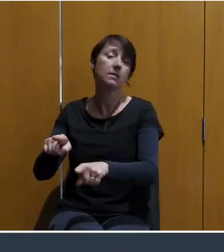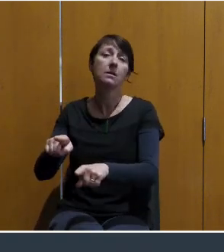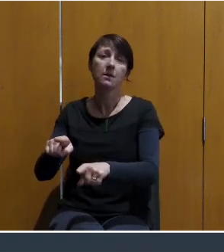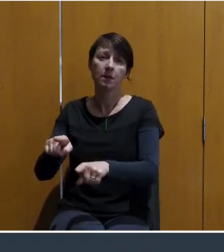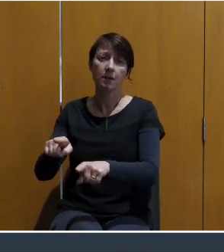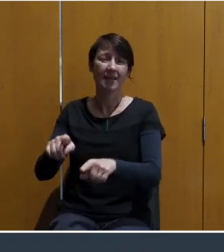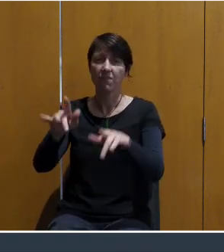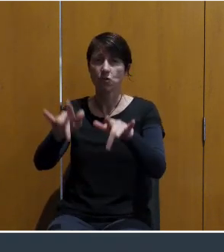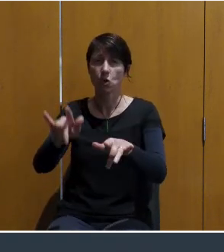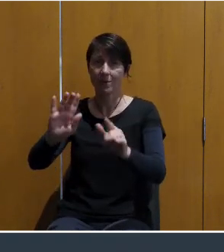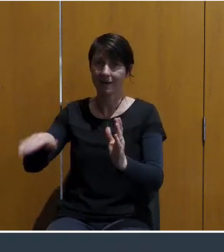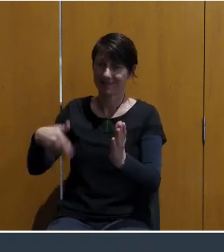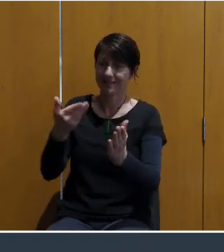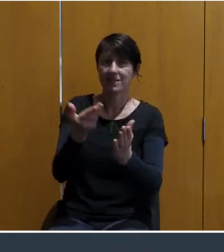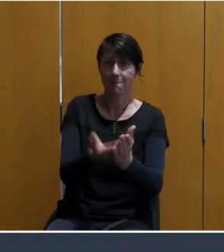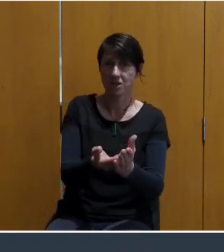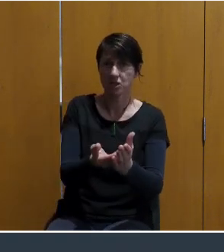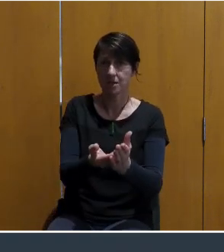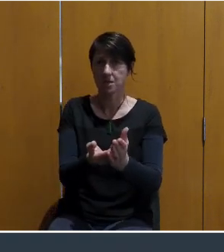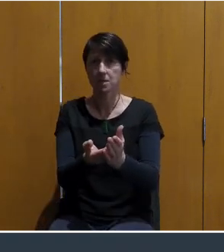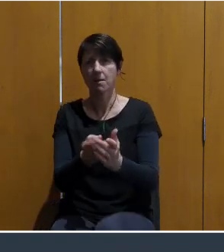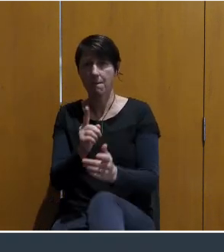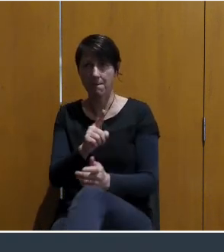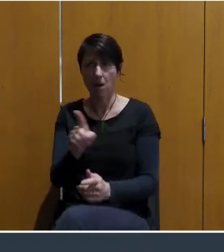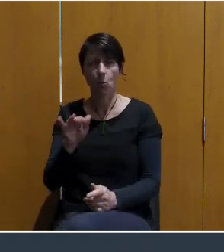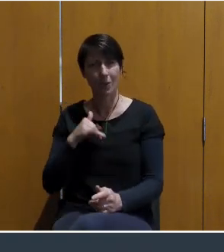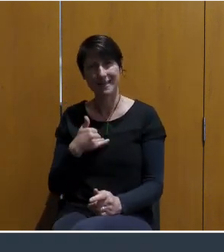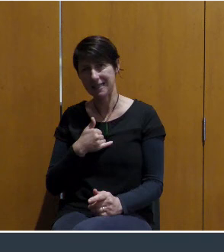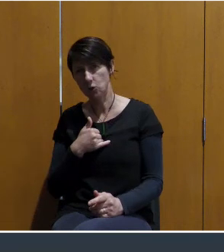but that we feel that we need to include with the communications plan.